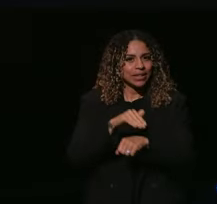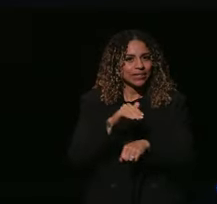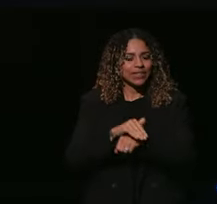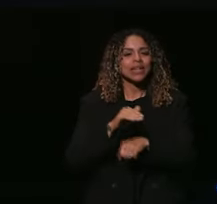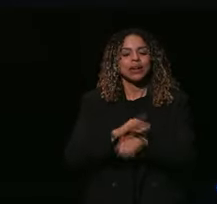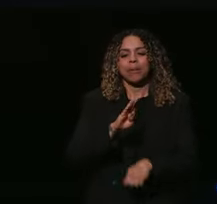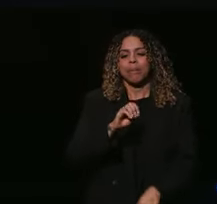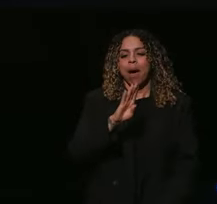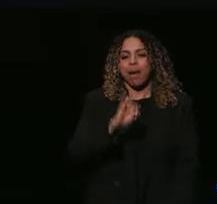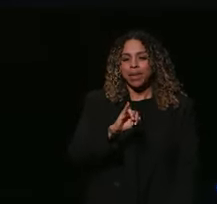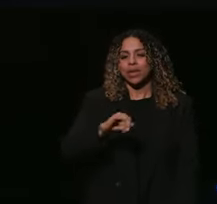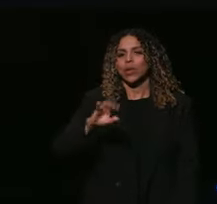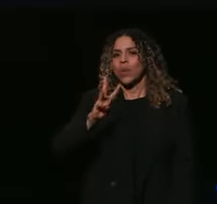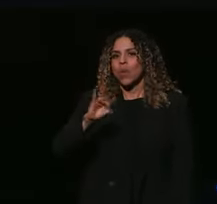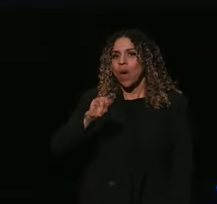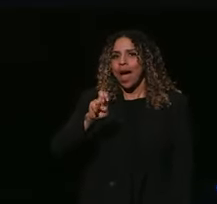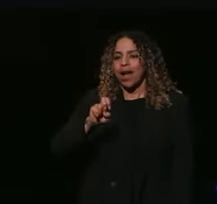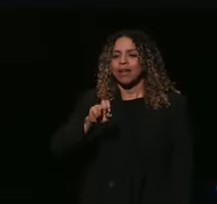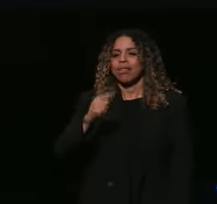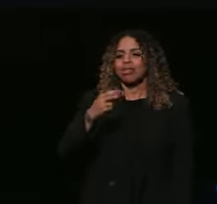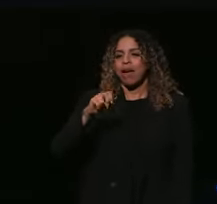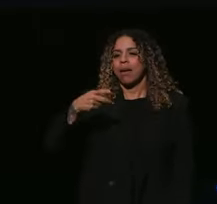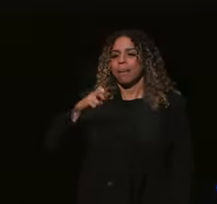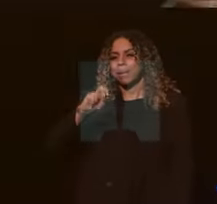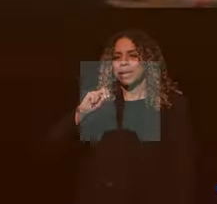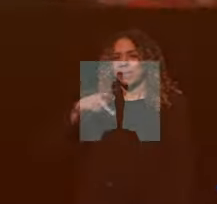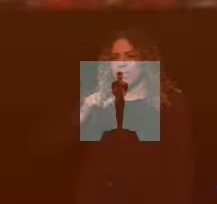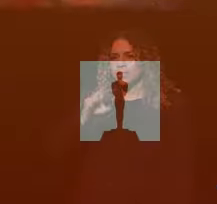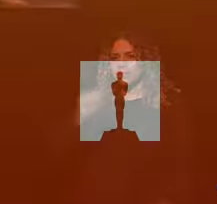Bobi Wine, The People's President.